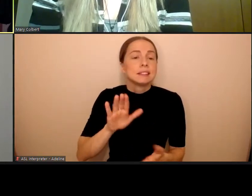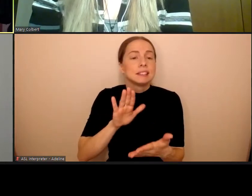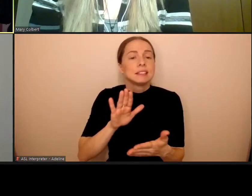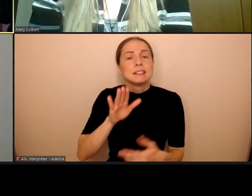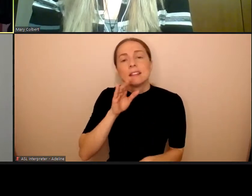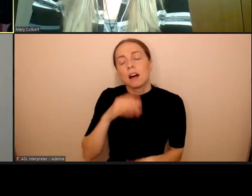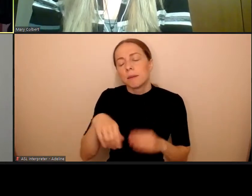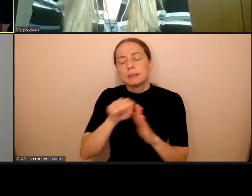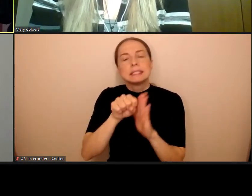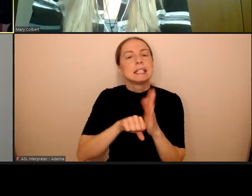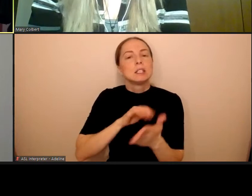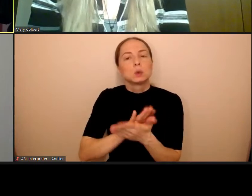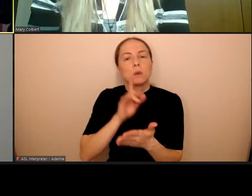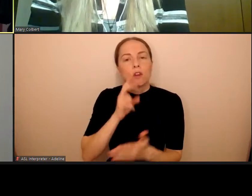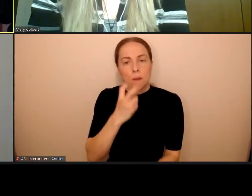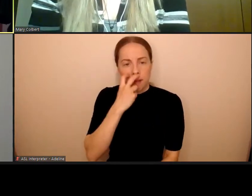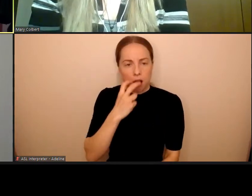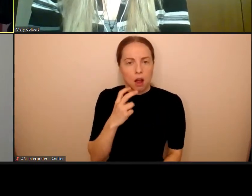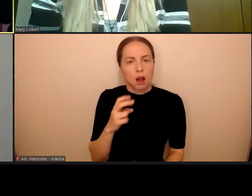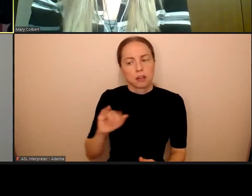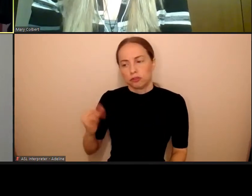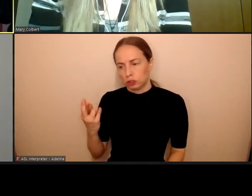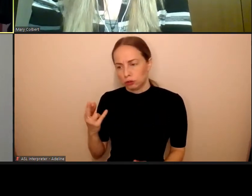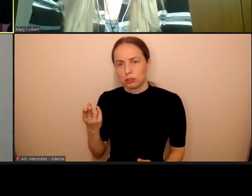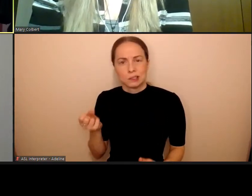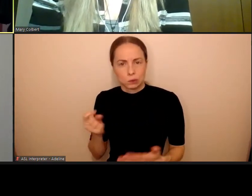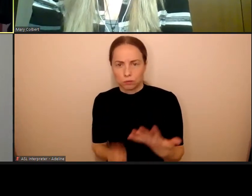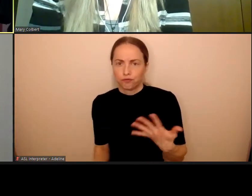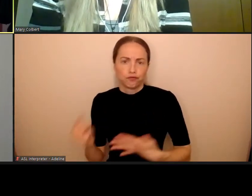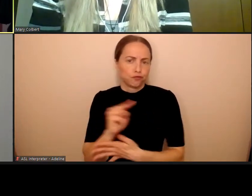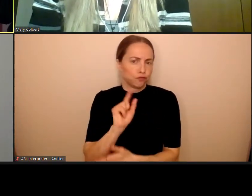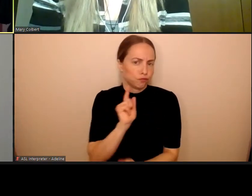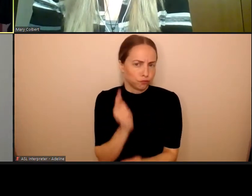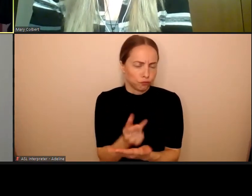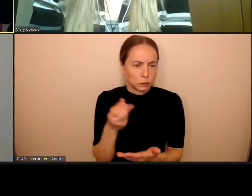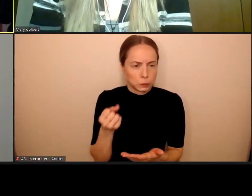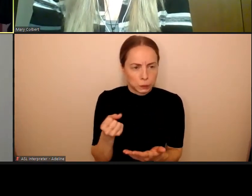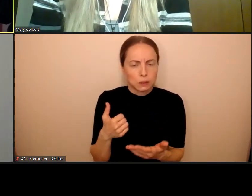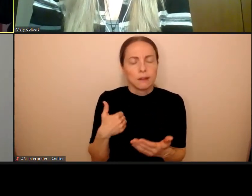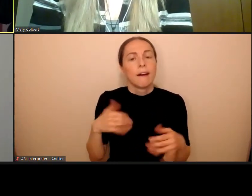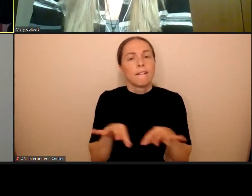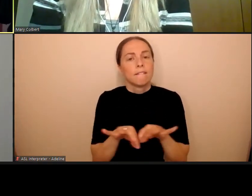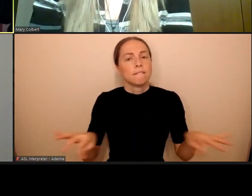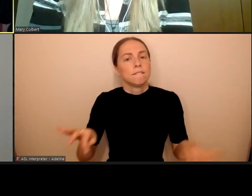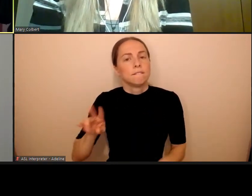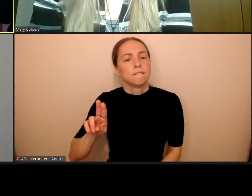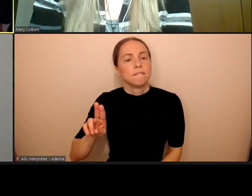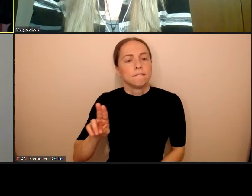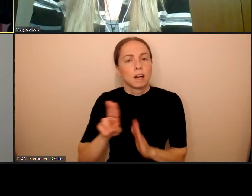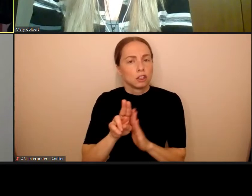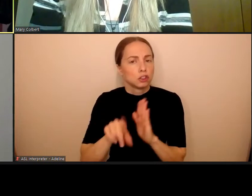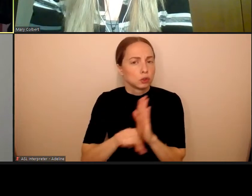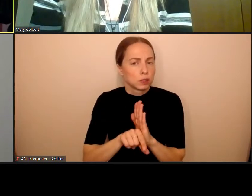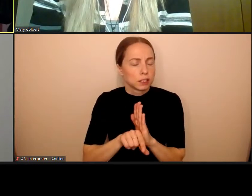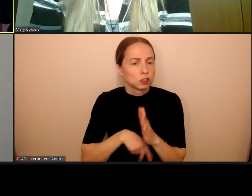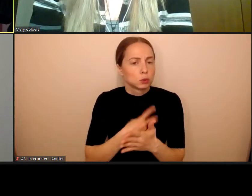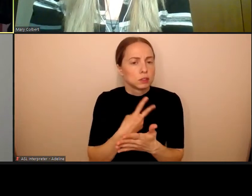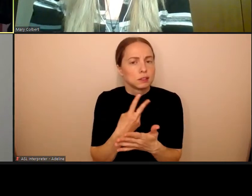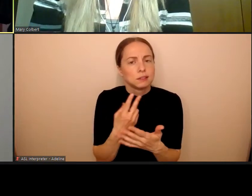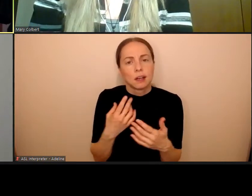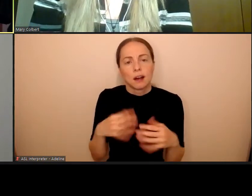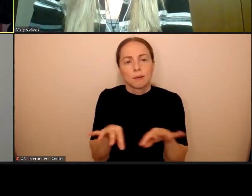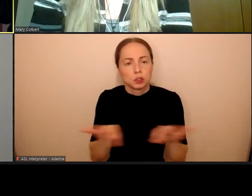have a undergraduate degree in mass communication public relations from the University of Wisconsin-Milwaukee. Yes, I'm a